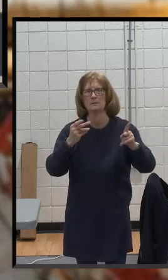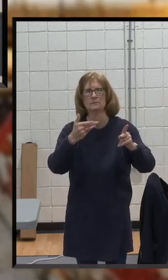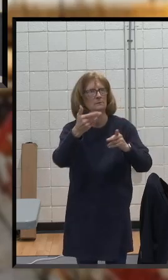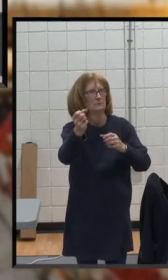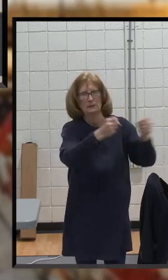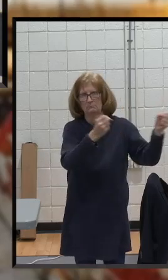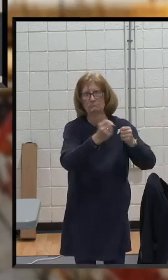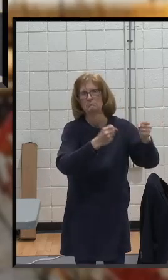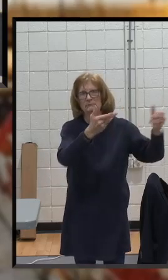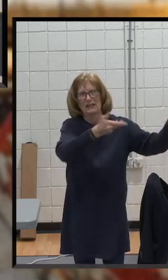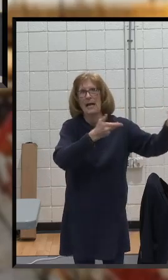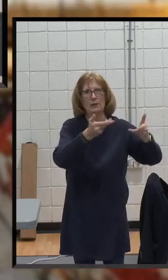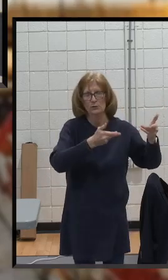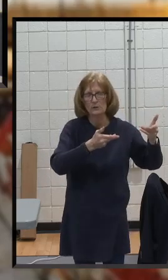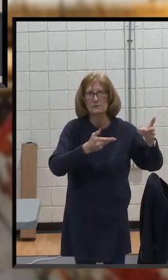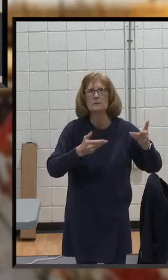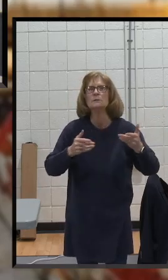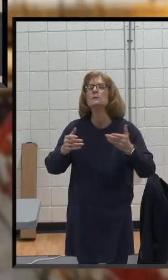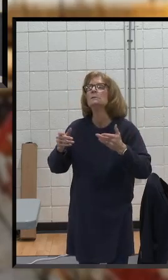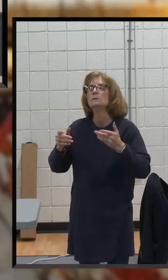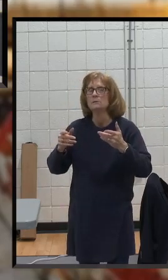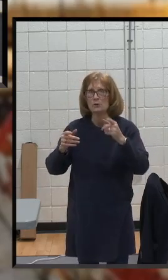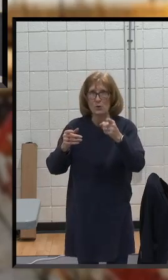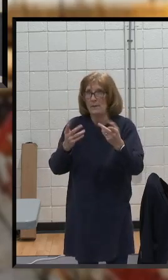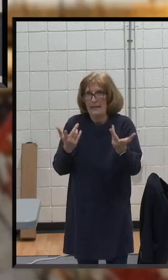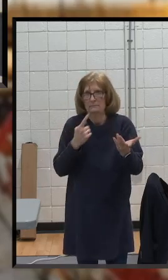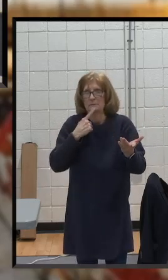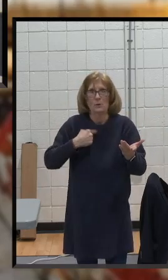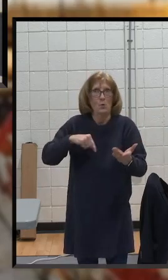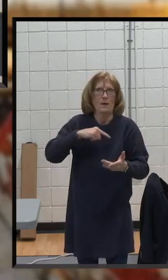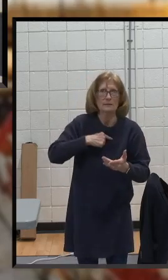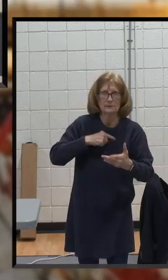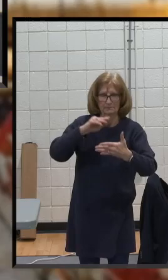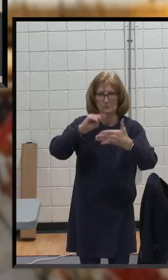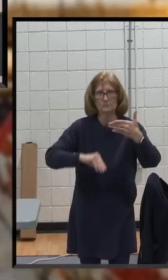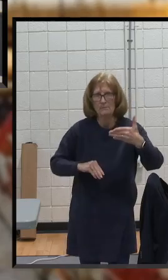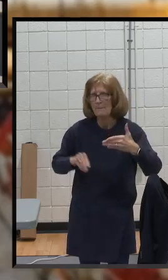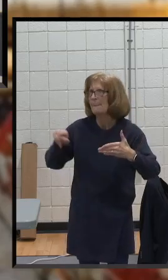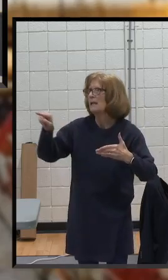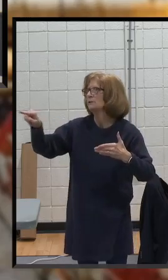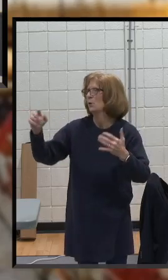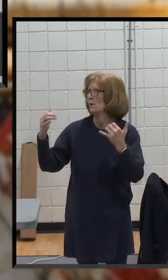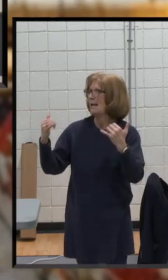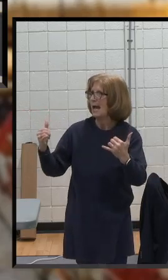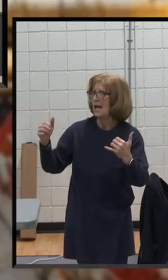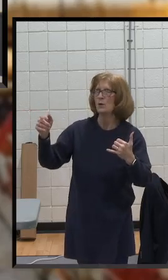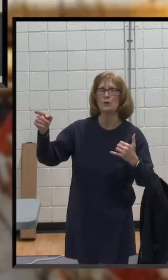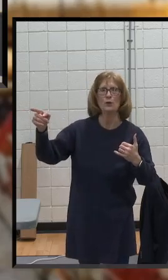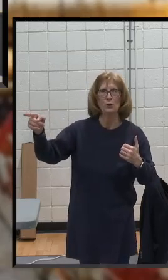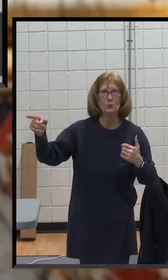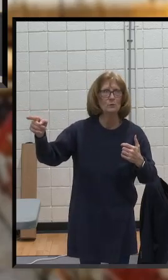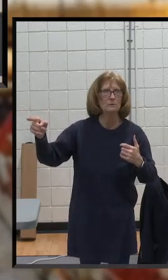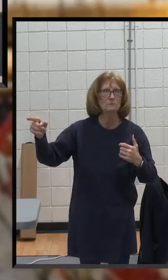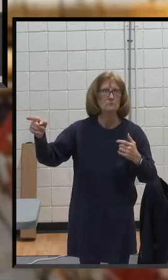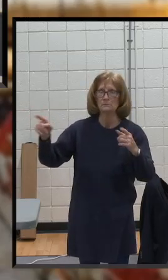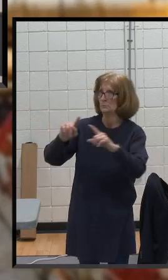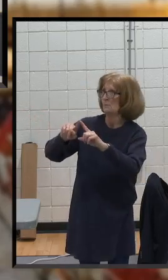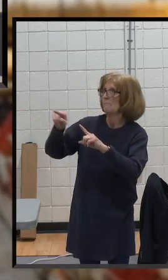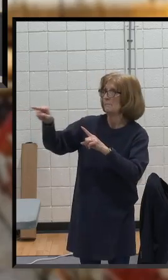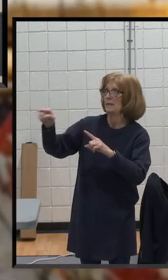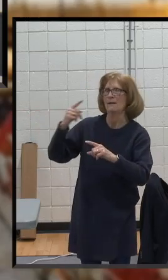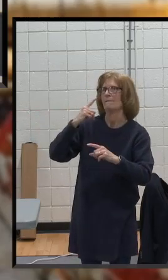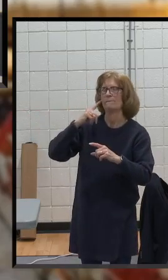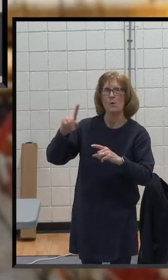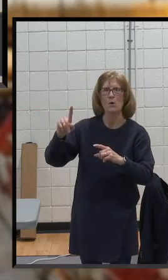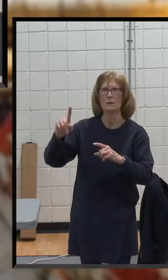put on paper who they were hiring for that project. So, okay, so when they did it down,